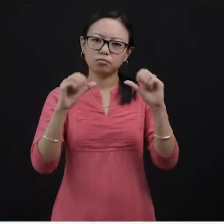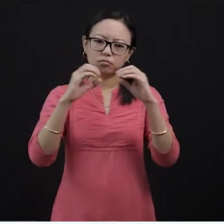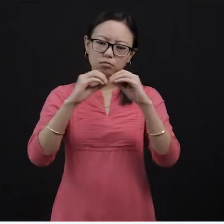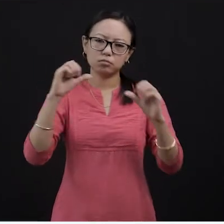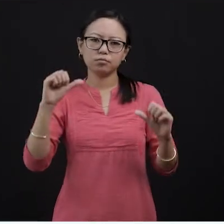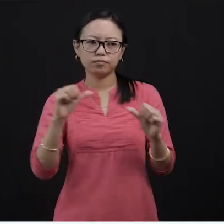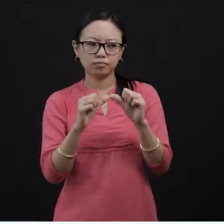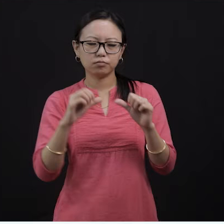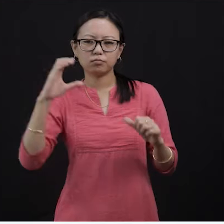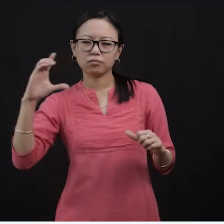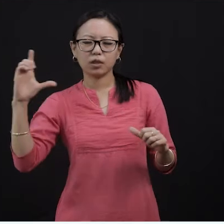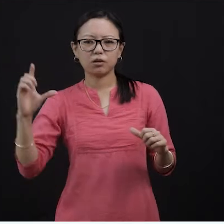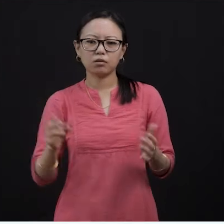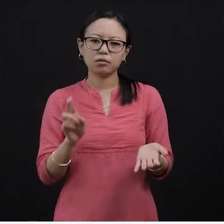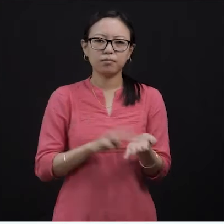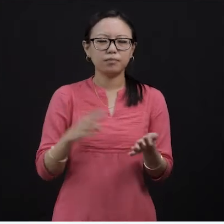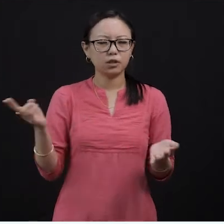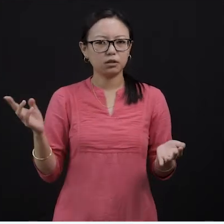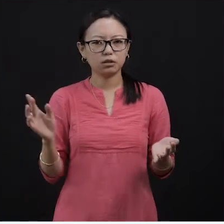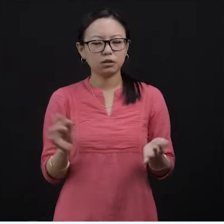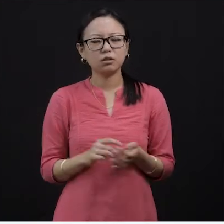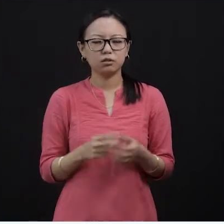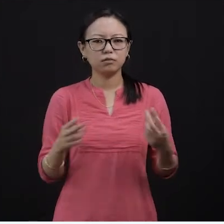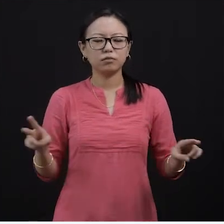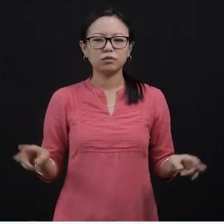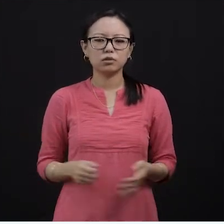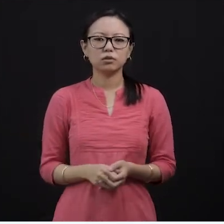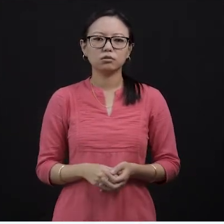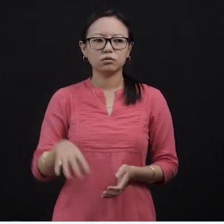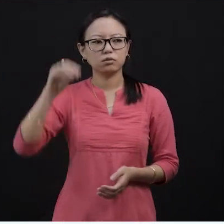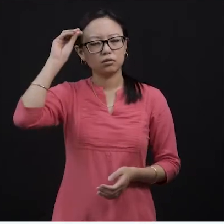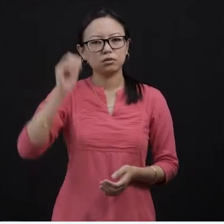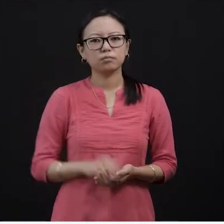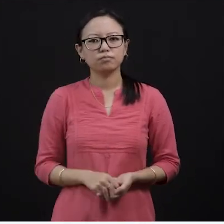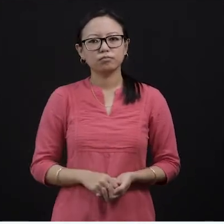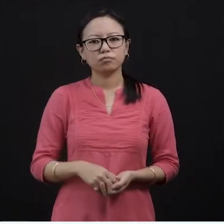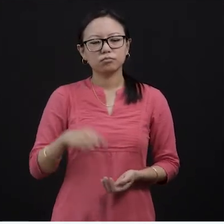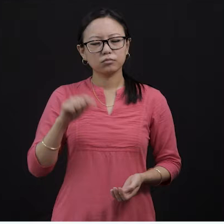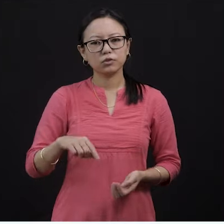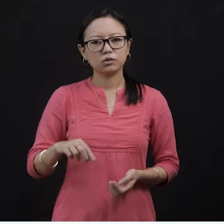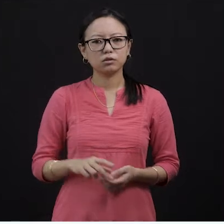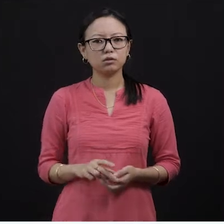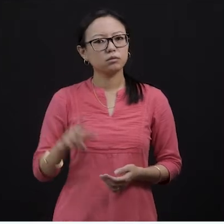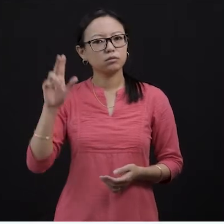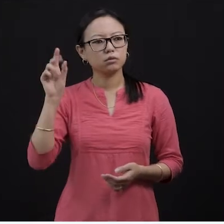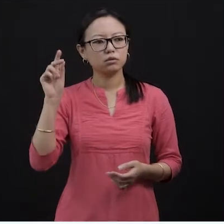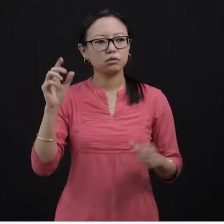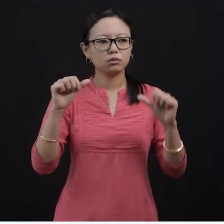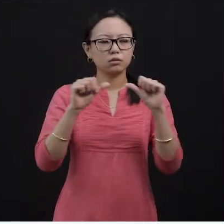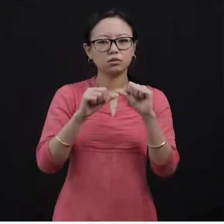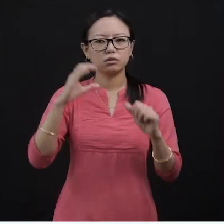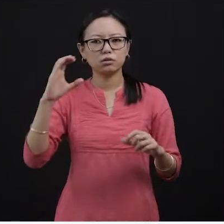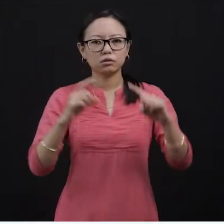now we will do second activity. And here in this activity,